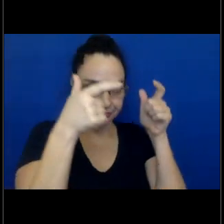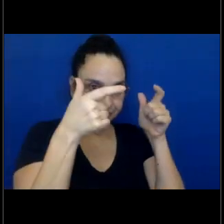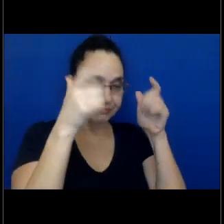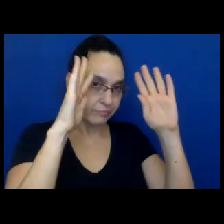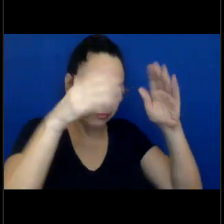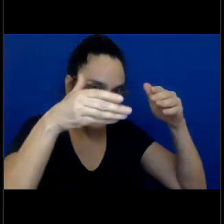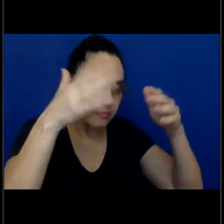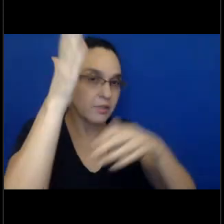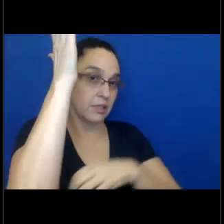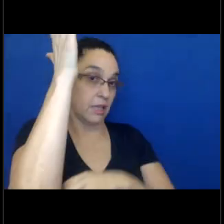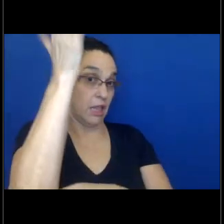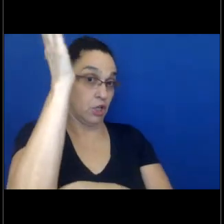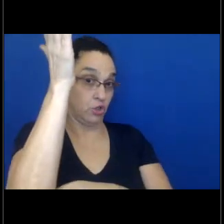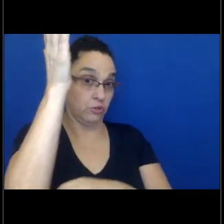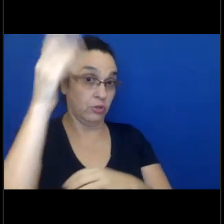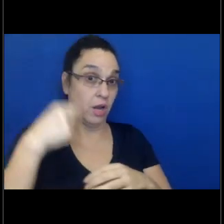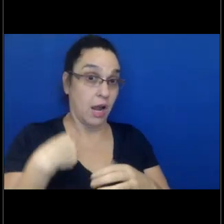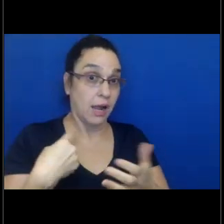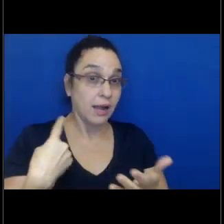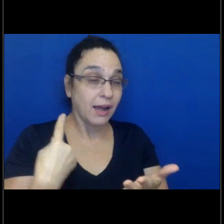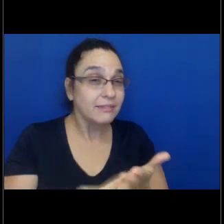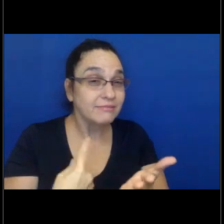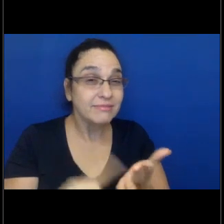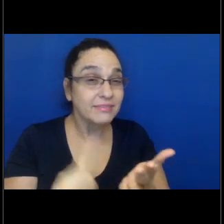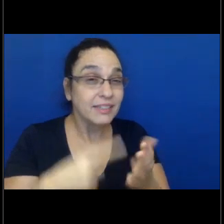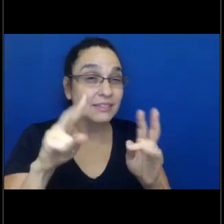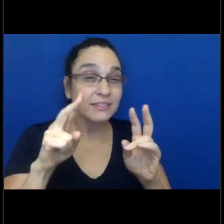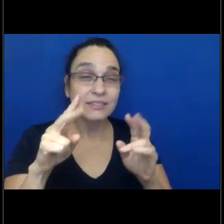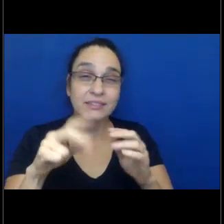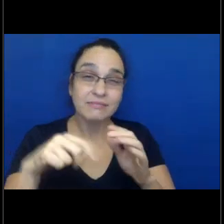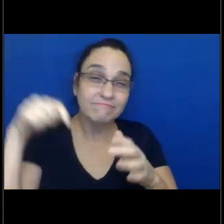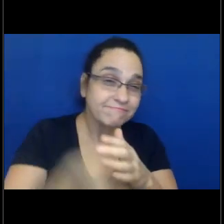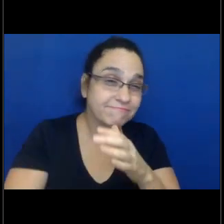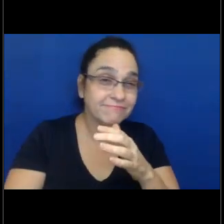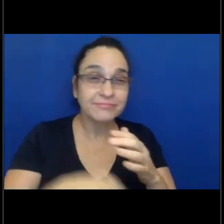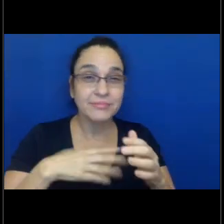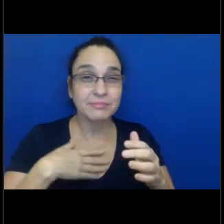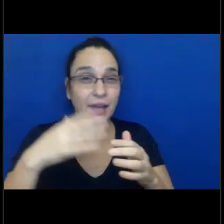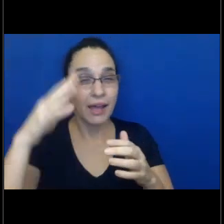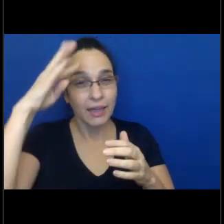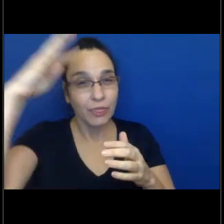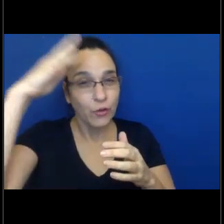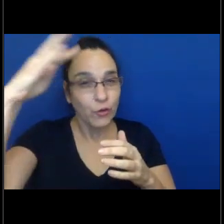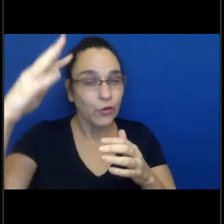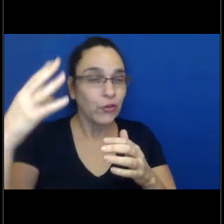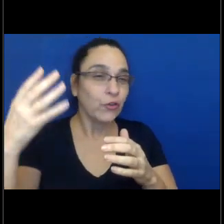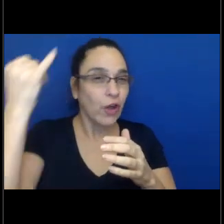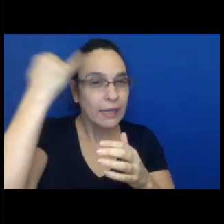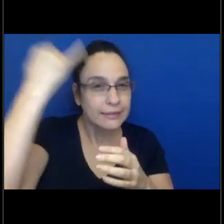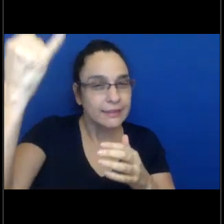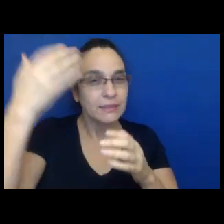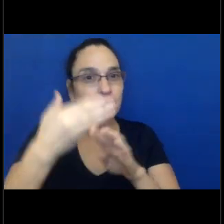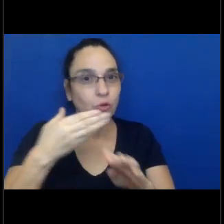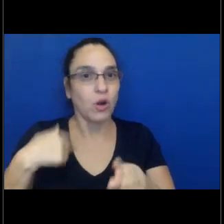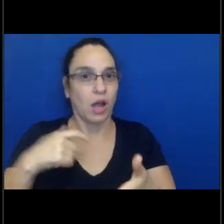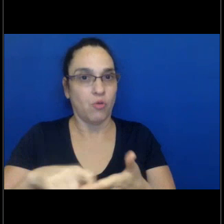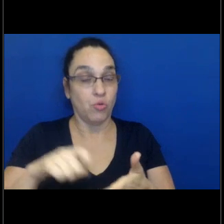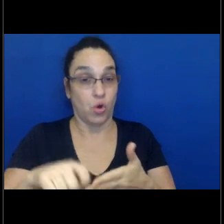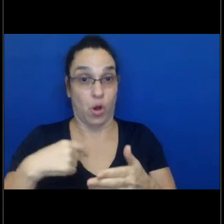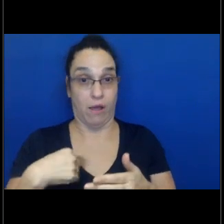ideas before I really wrote the thing, right? So I would find myself try to come up with a narrative, try to come up